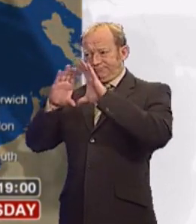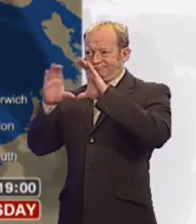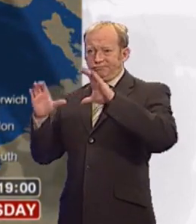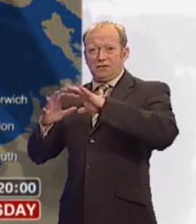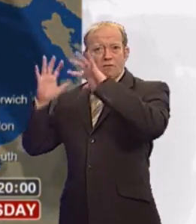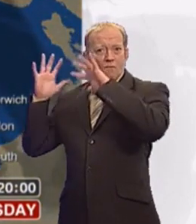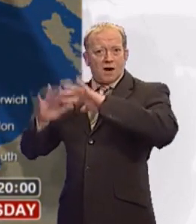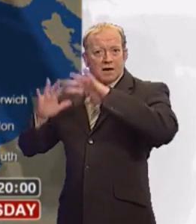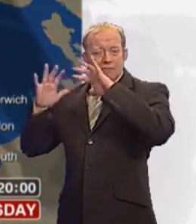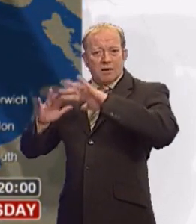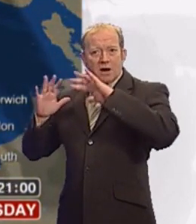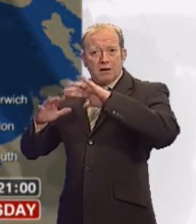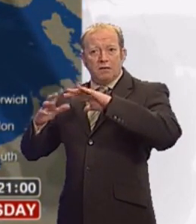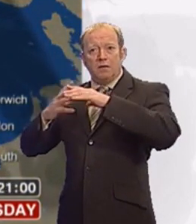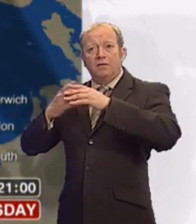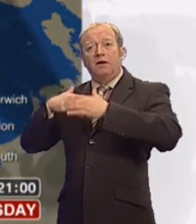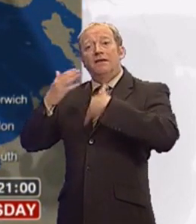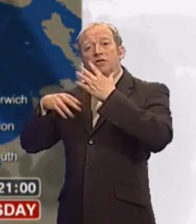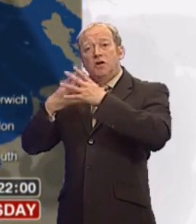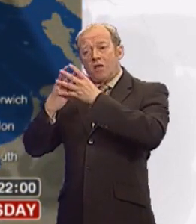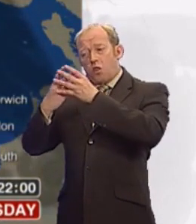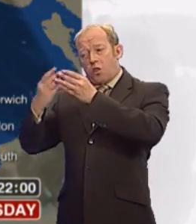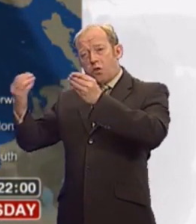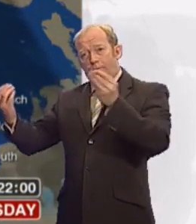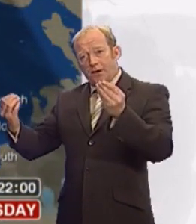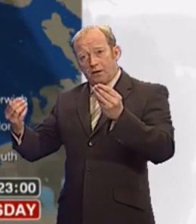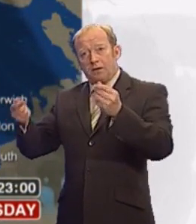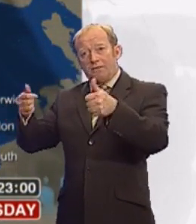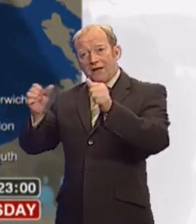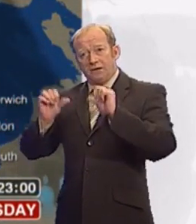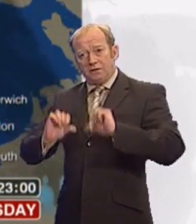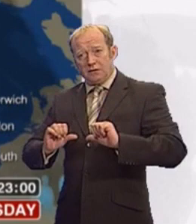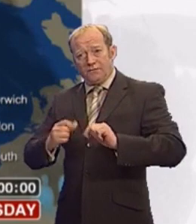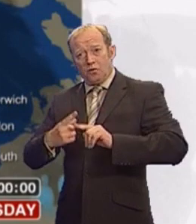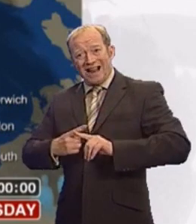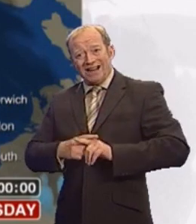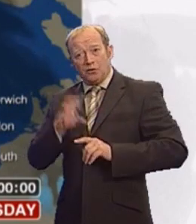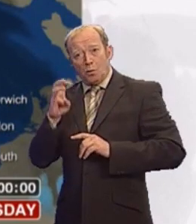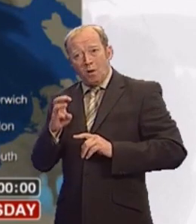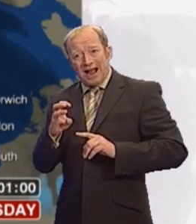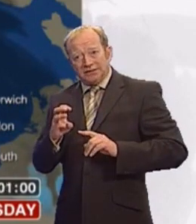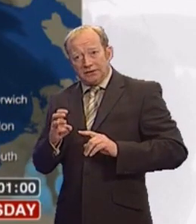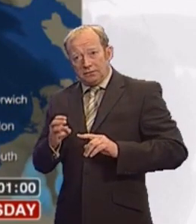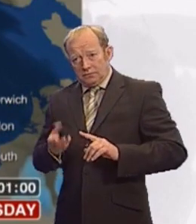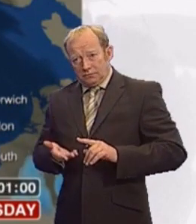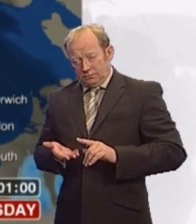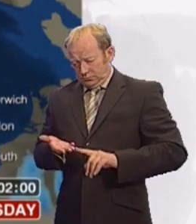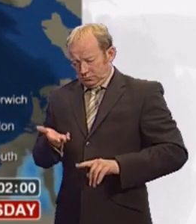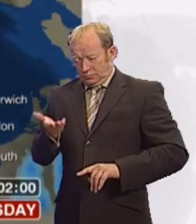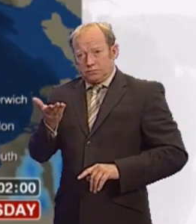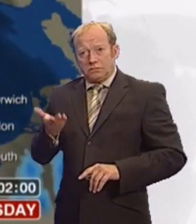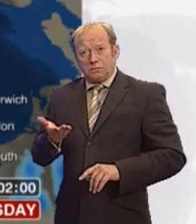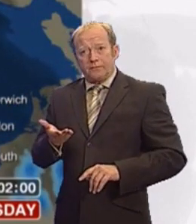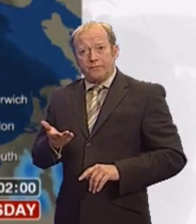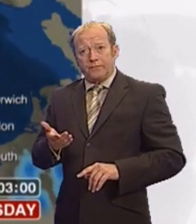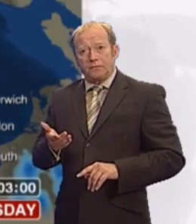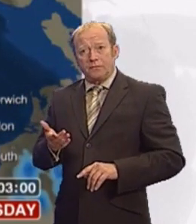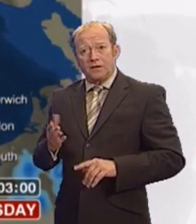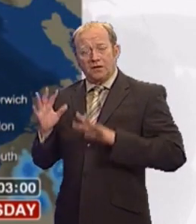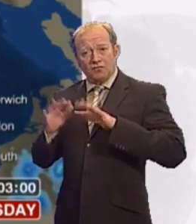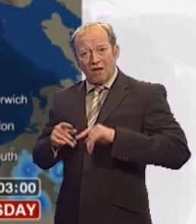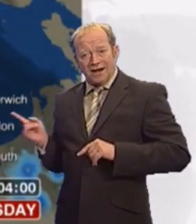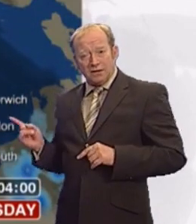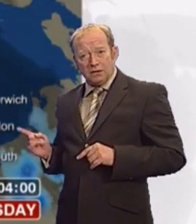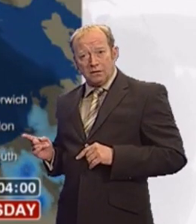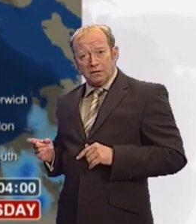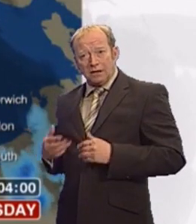rain. Notice how that eases away eventually from Scotland. And then the showers of the day for England and Wales, they lose the heating of the day. Boom, they're gone, bye-bye. Watch this thing